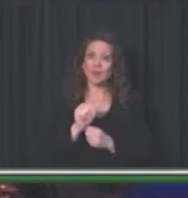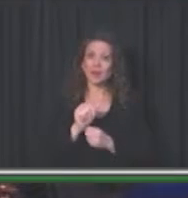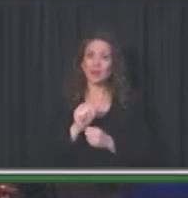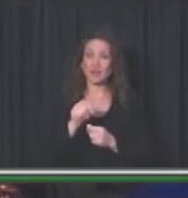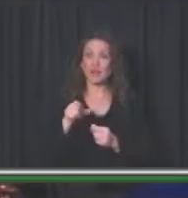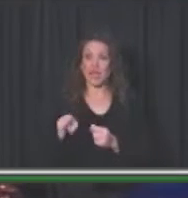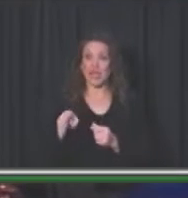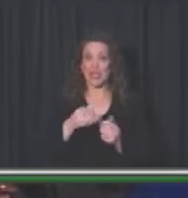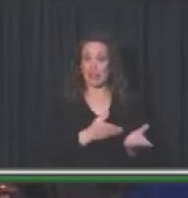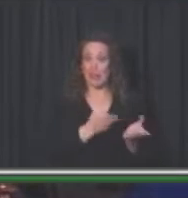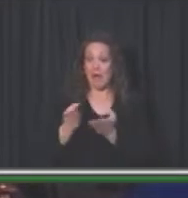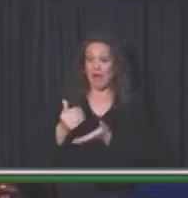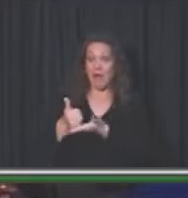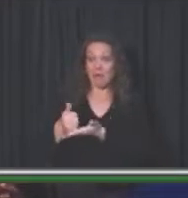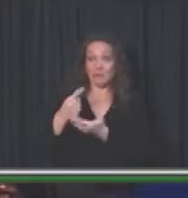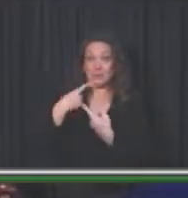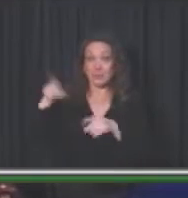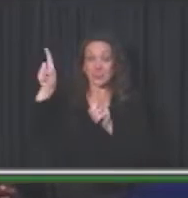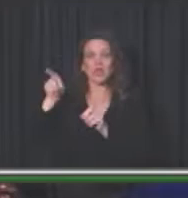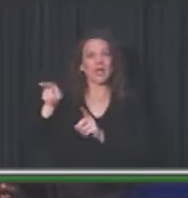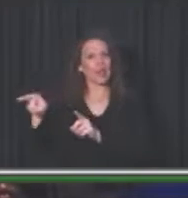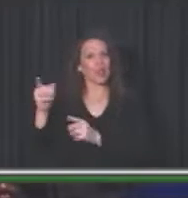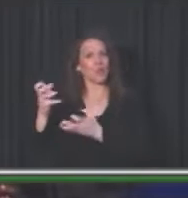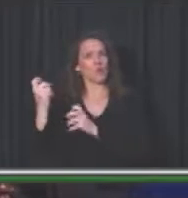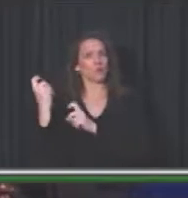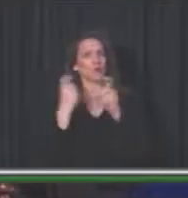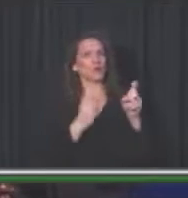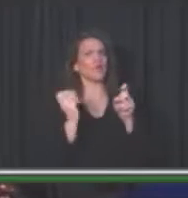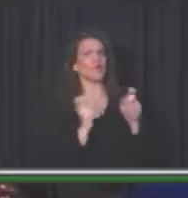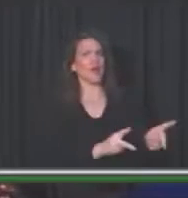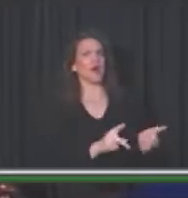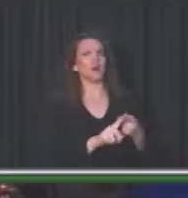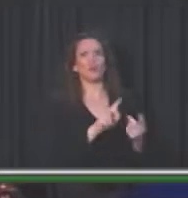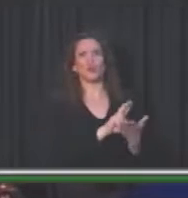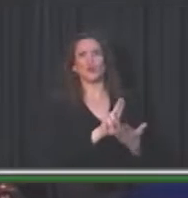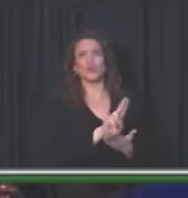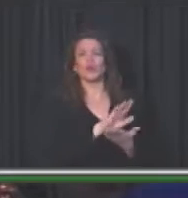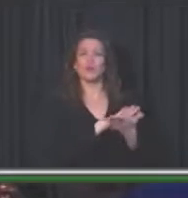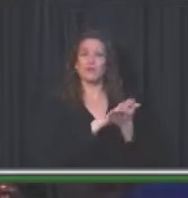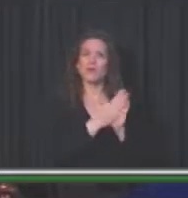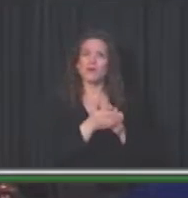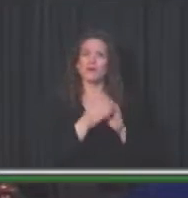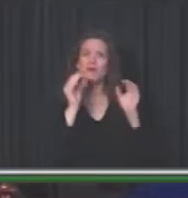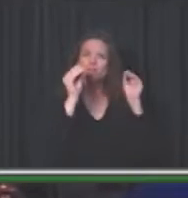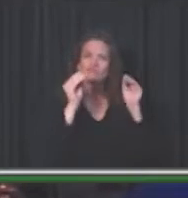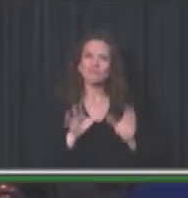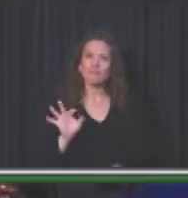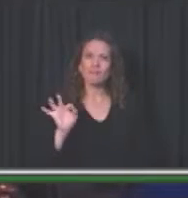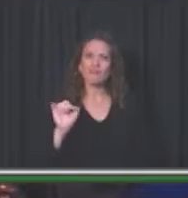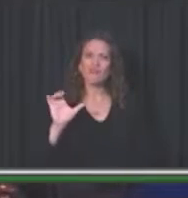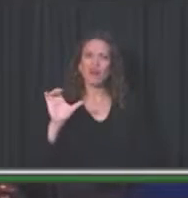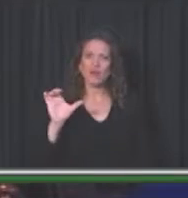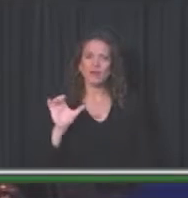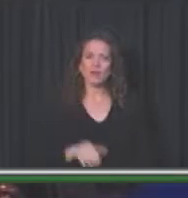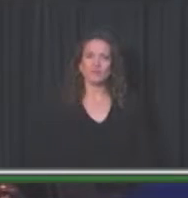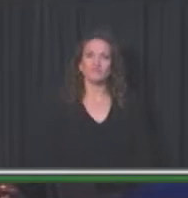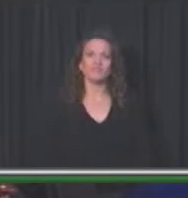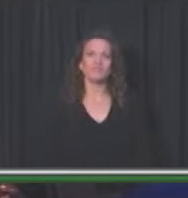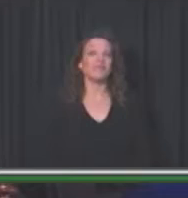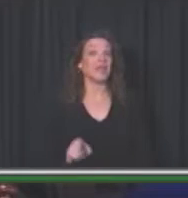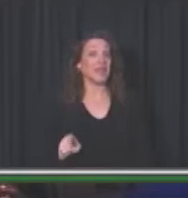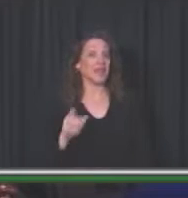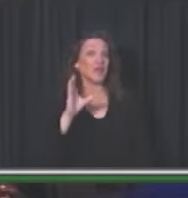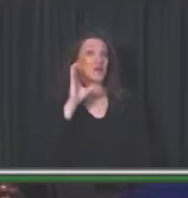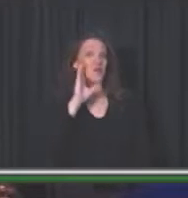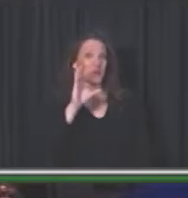He wants to give back to this university and be a faculty member here. And so he's going to go and